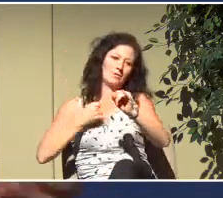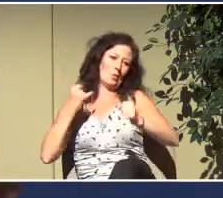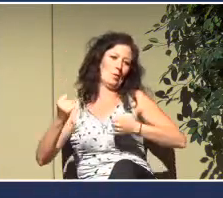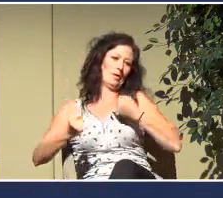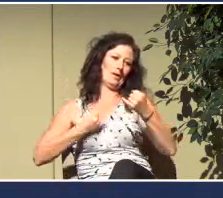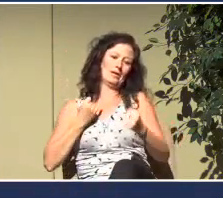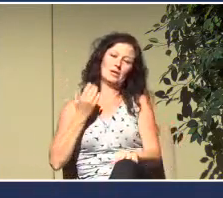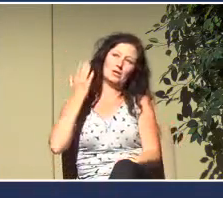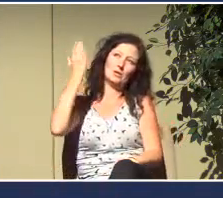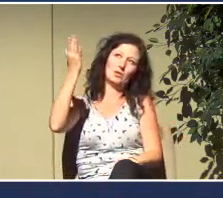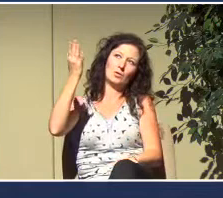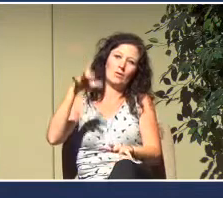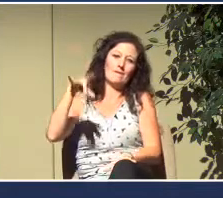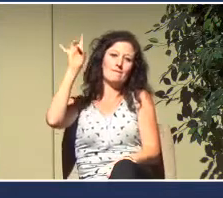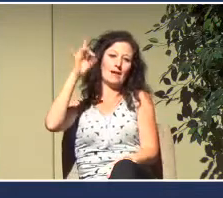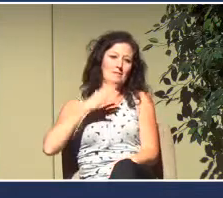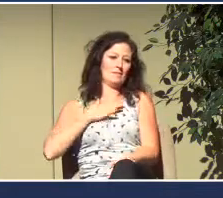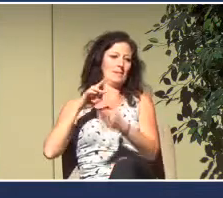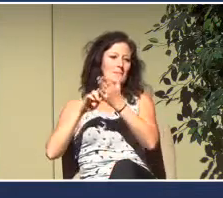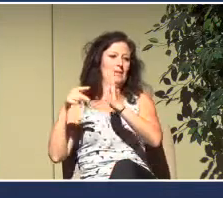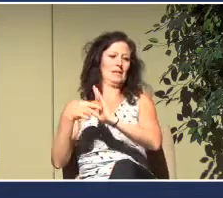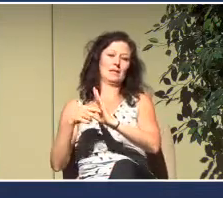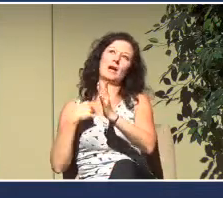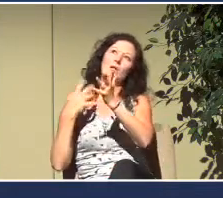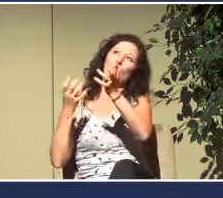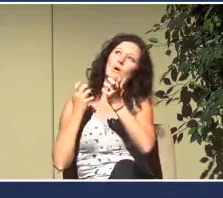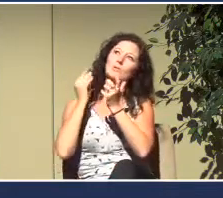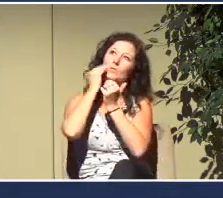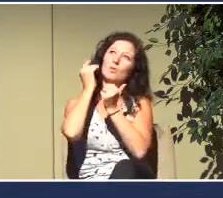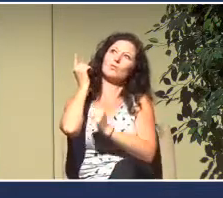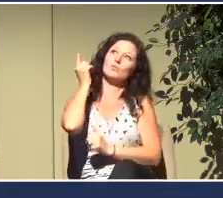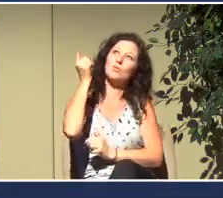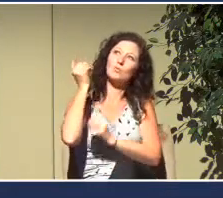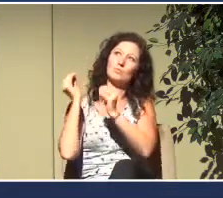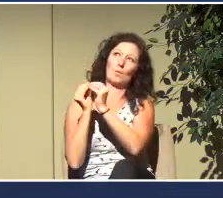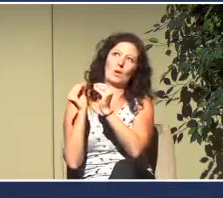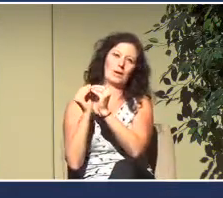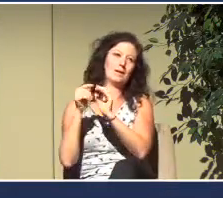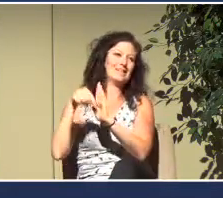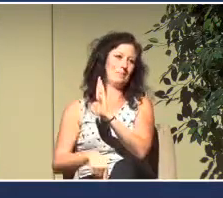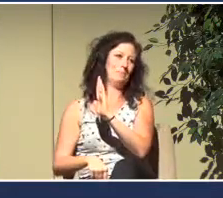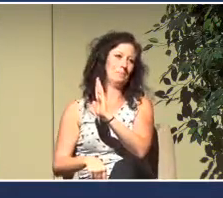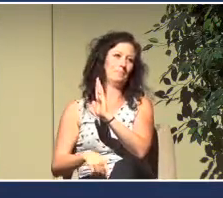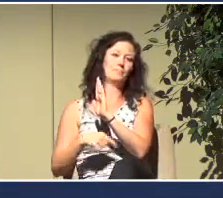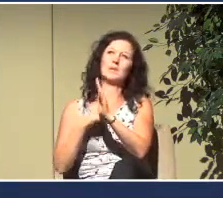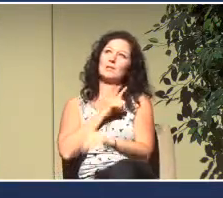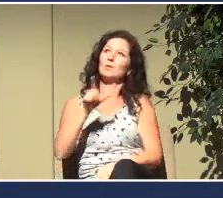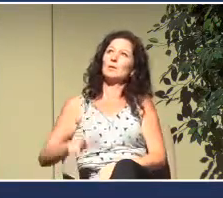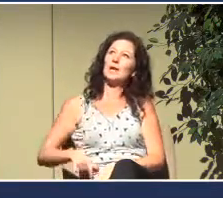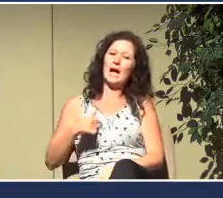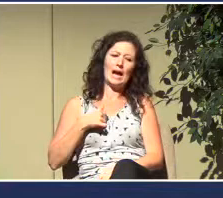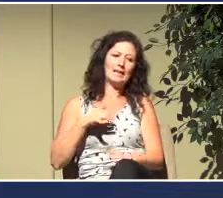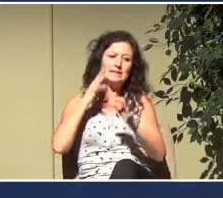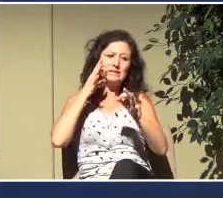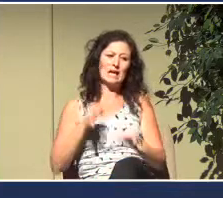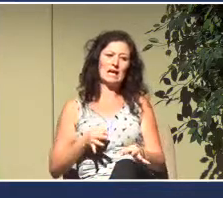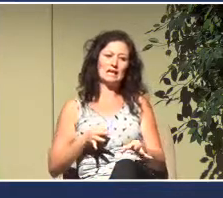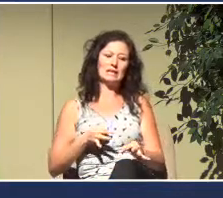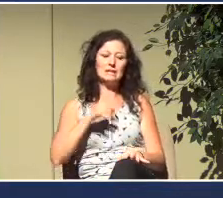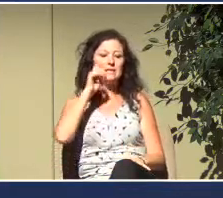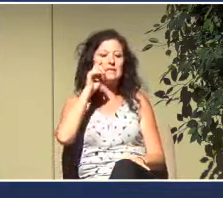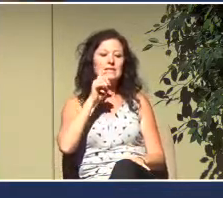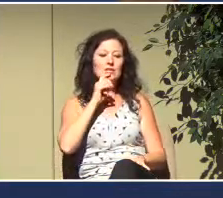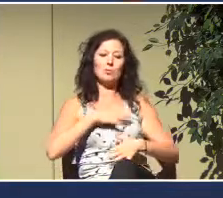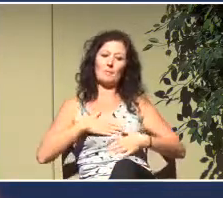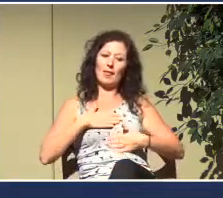where I find my meaning, and I want to know you deeper all the time. And so please, Lord, I choose to keep sexual pleasure in its proper